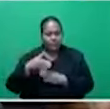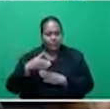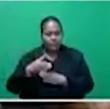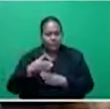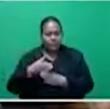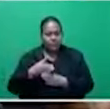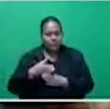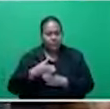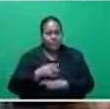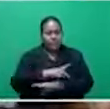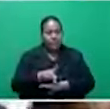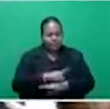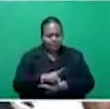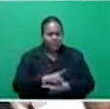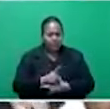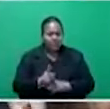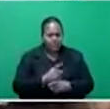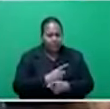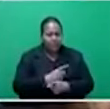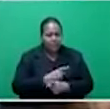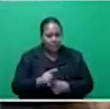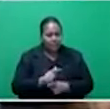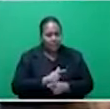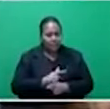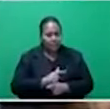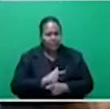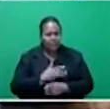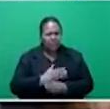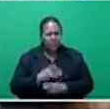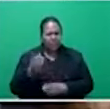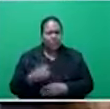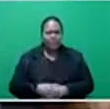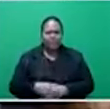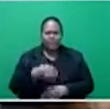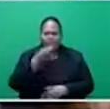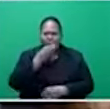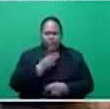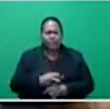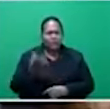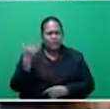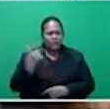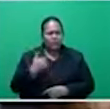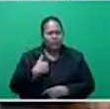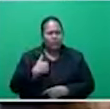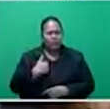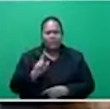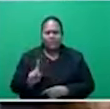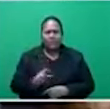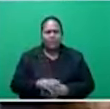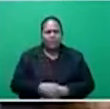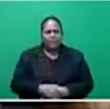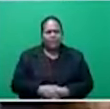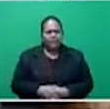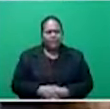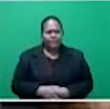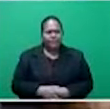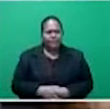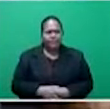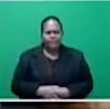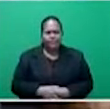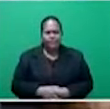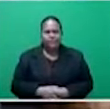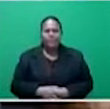every Fijian that's currently working there. A few months ago, sir, I was in Wagga Wagga. I had a town hall meeting with those Fijians who are working in Wagga Wagga.